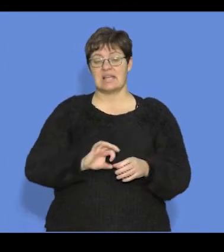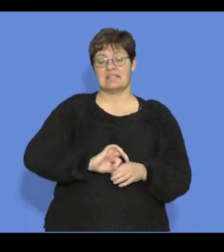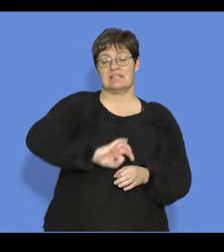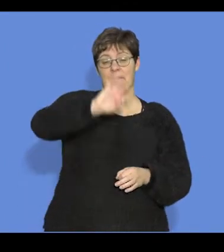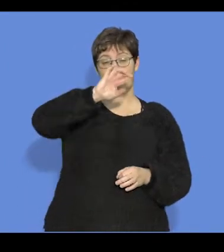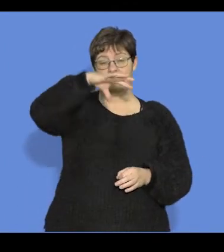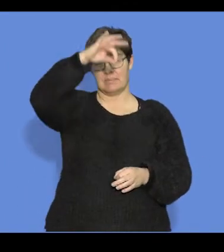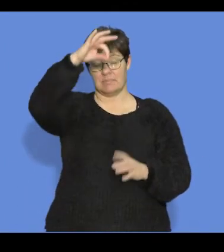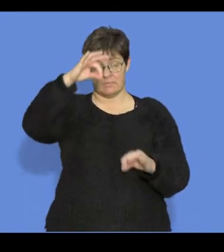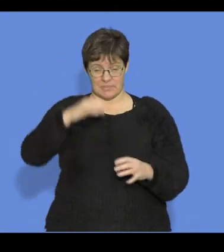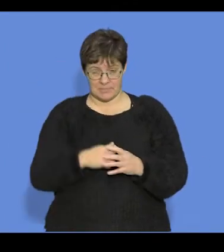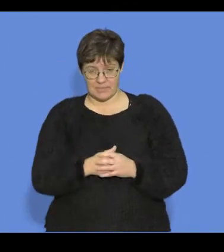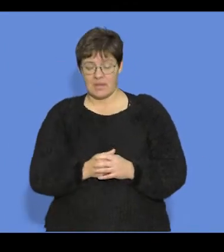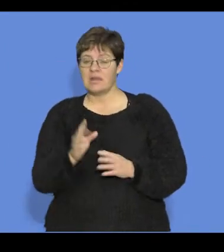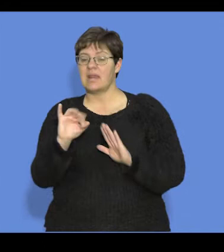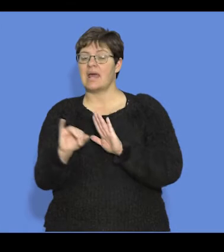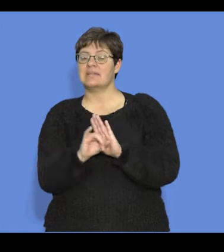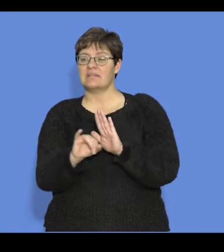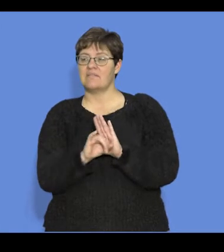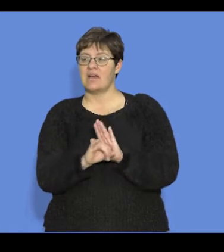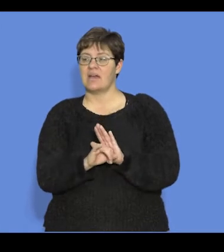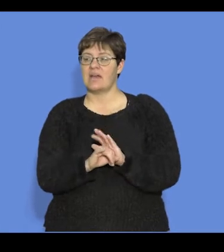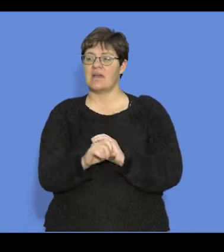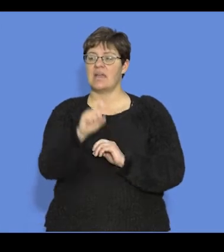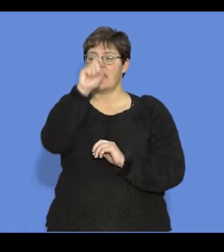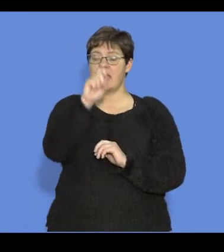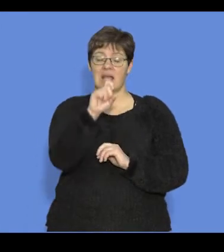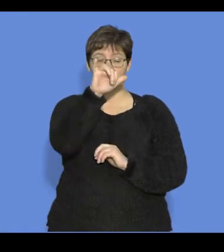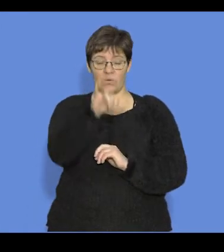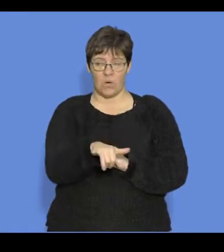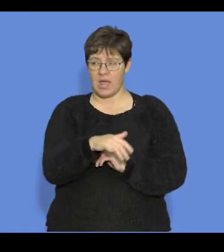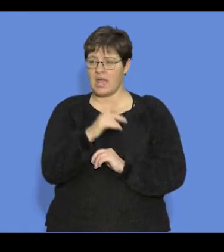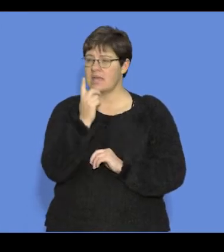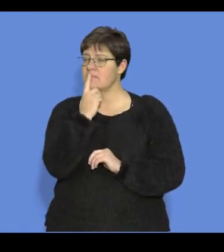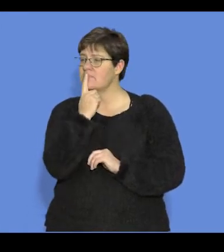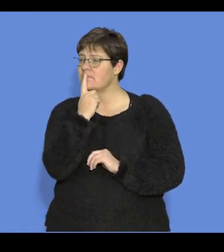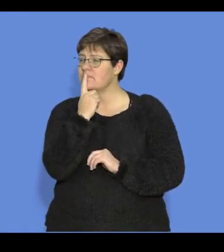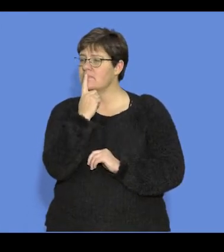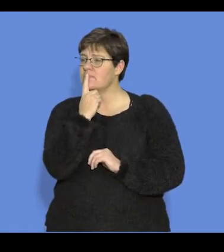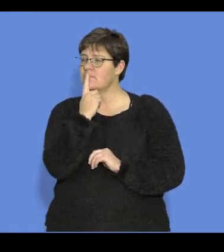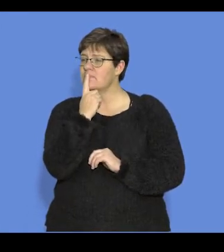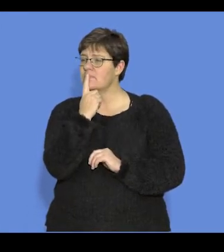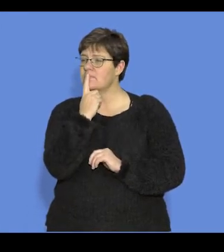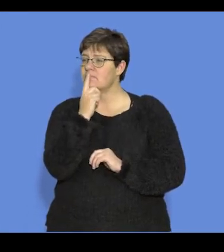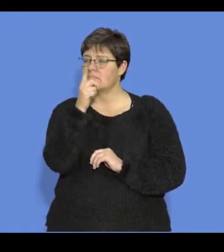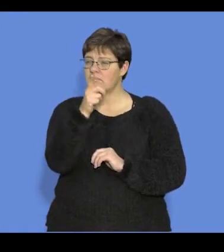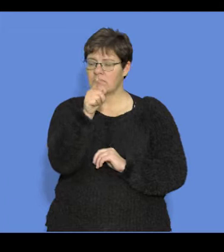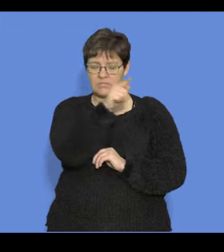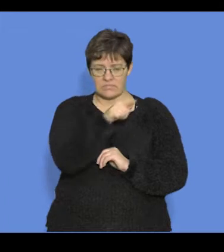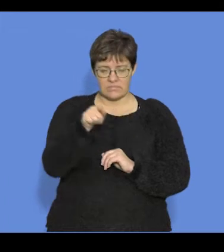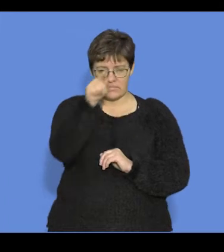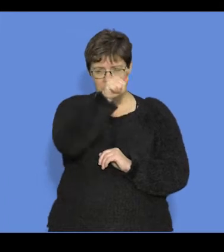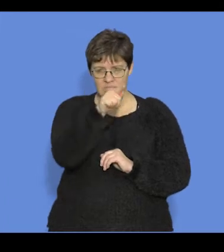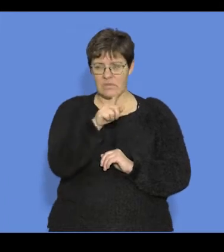then identify cells X and Y, which is sieve tube